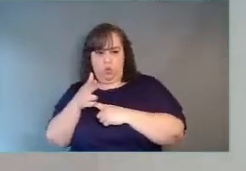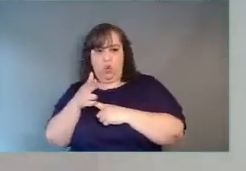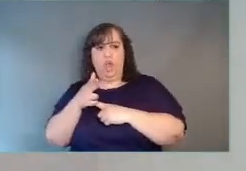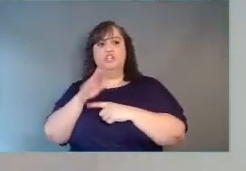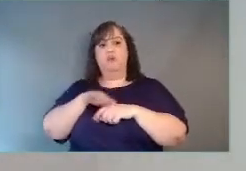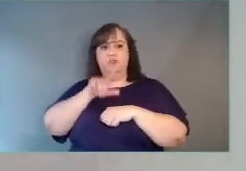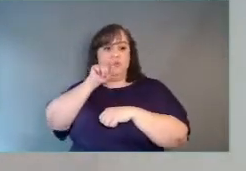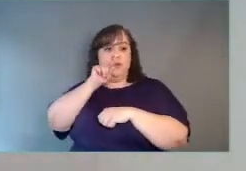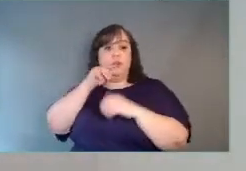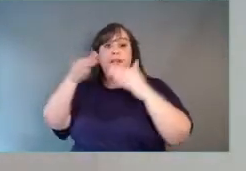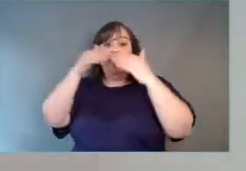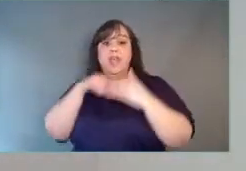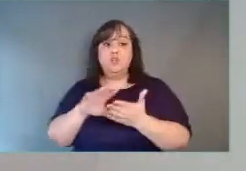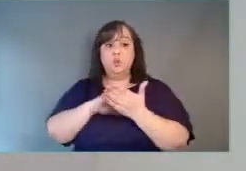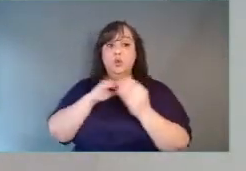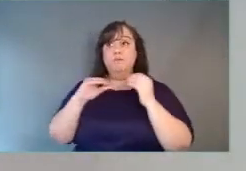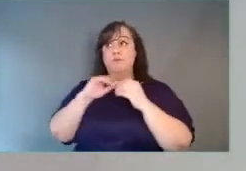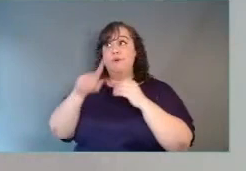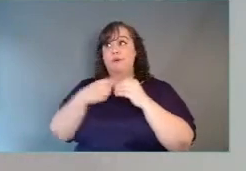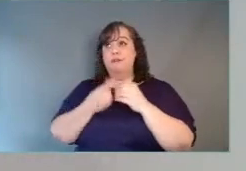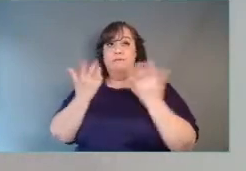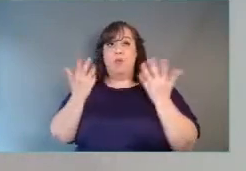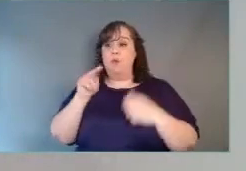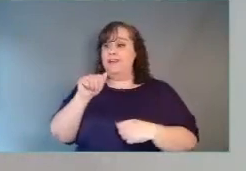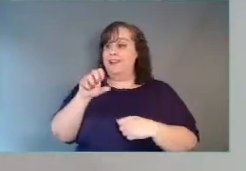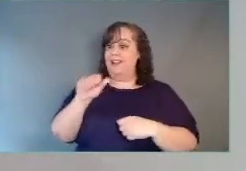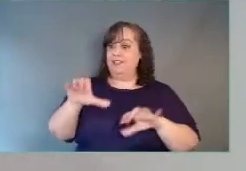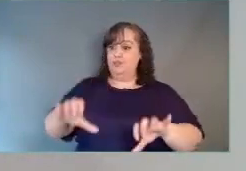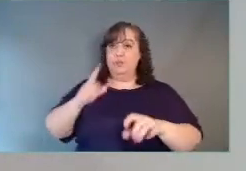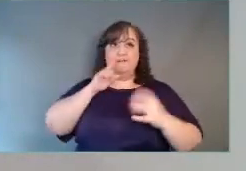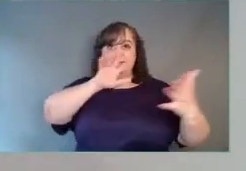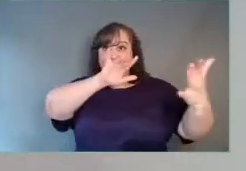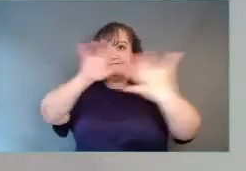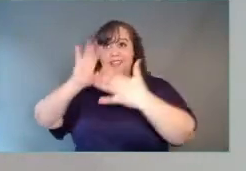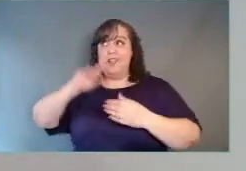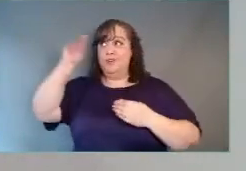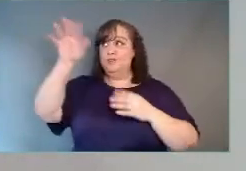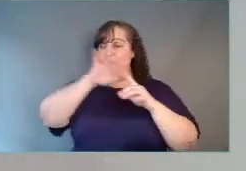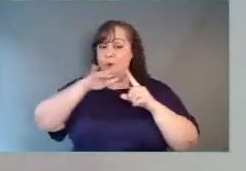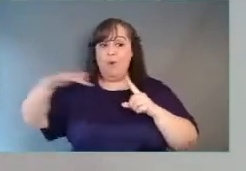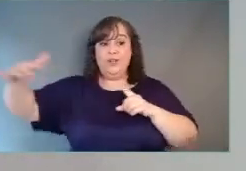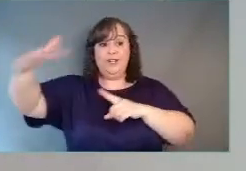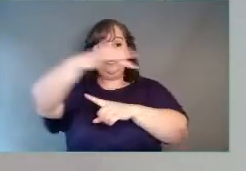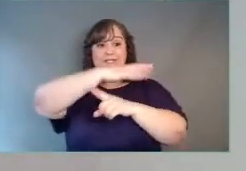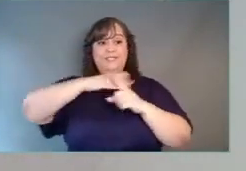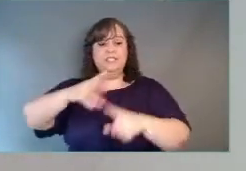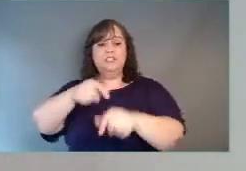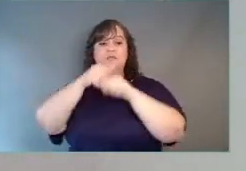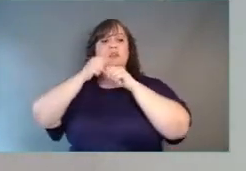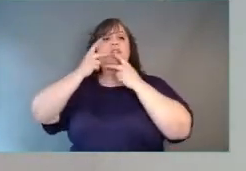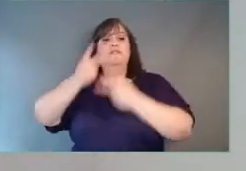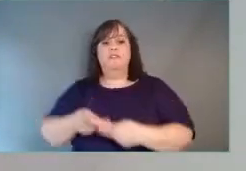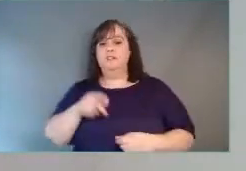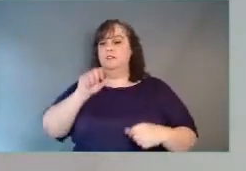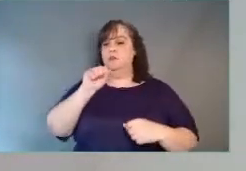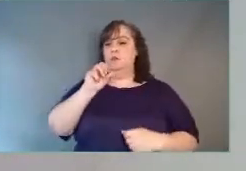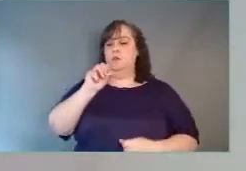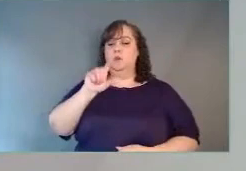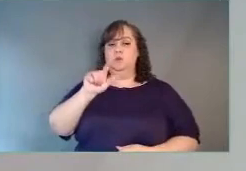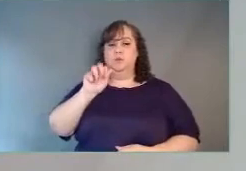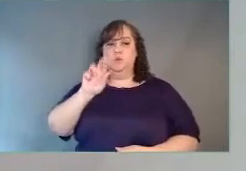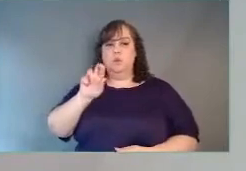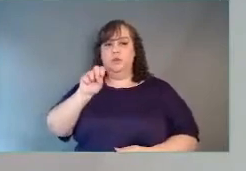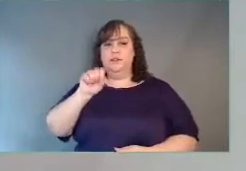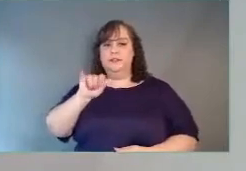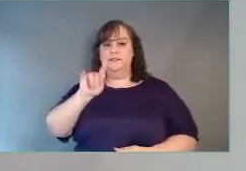solarsystem.nasa.gov. We are so happy you could join us today, but before we end our show, we have a very special message from NASA